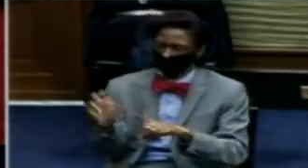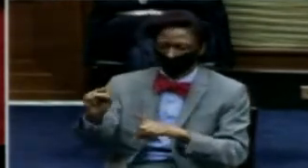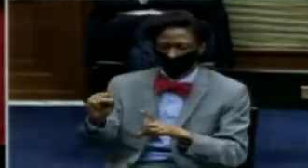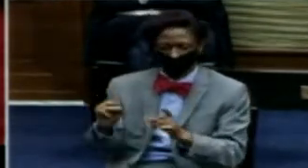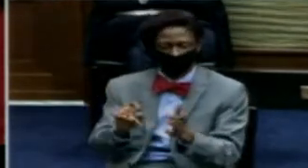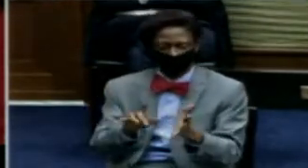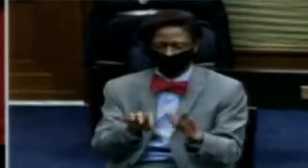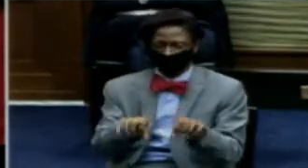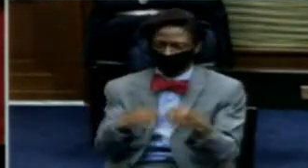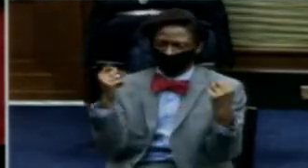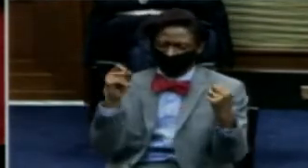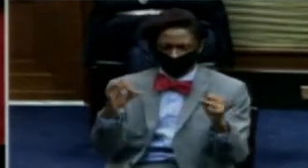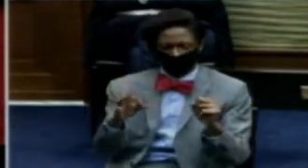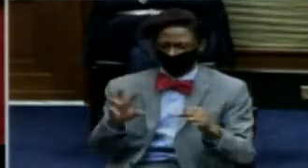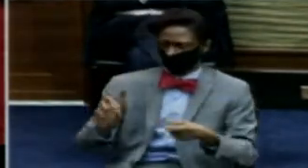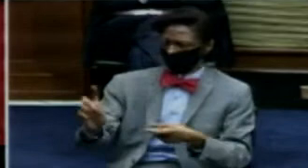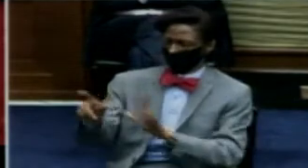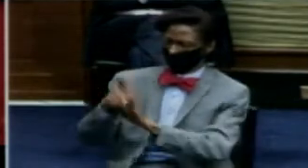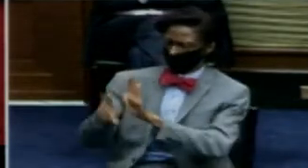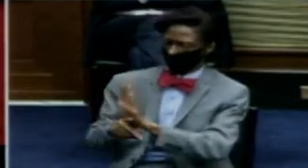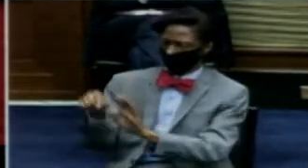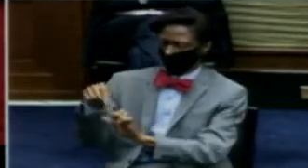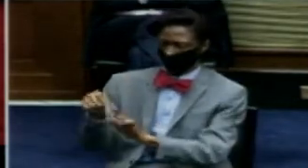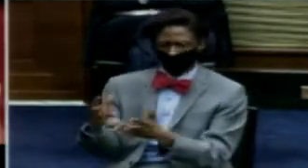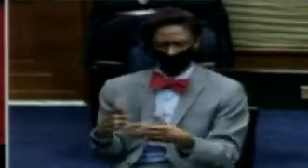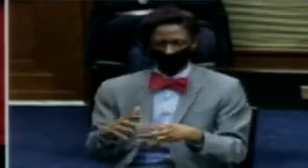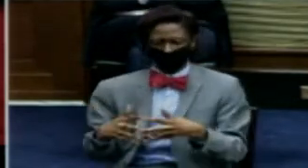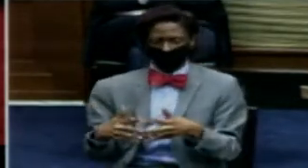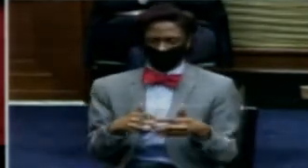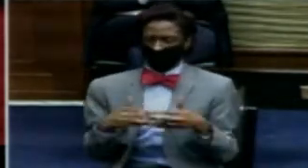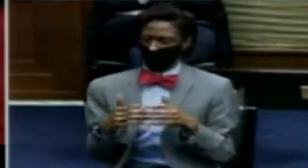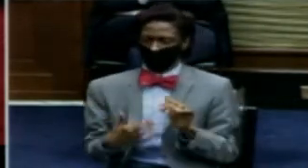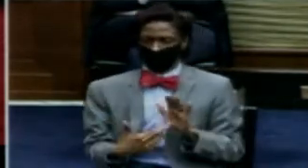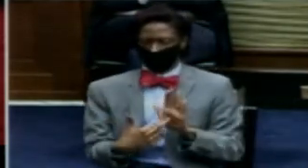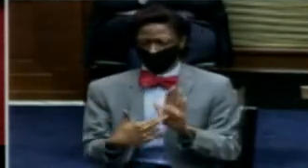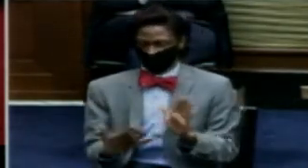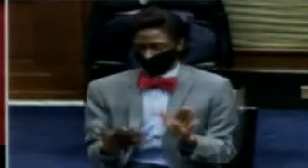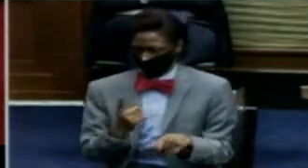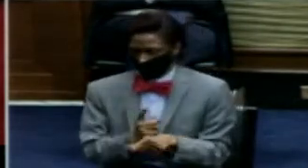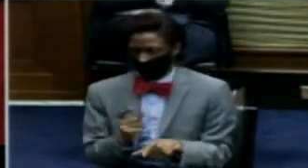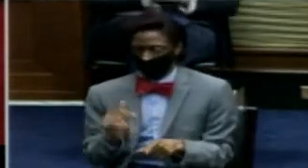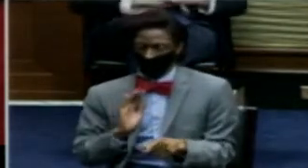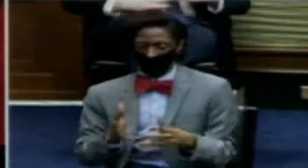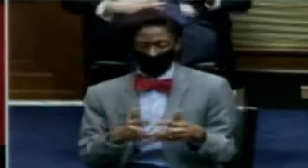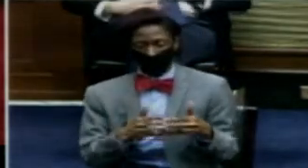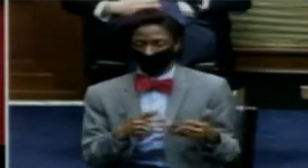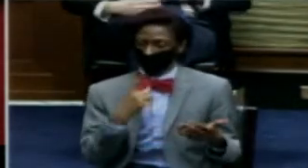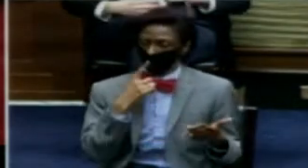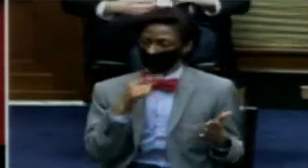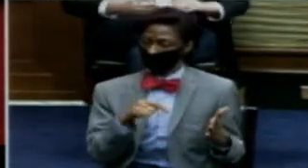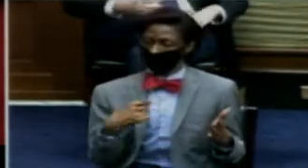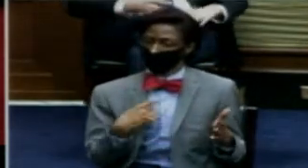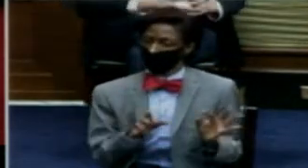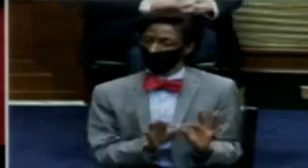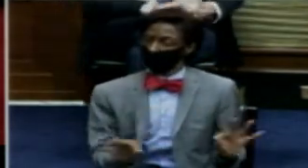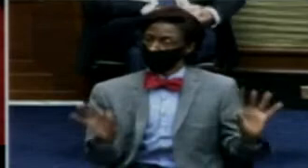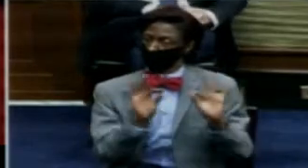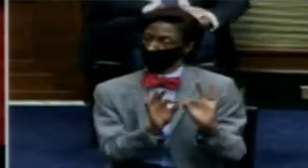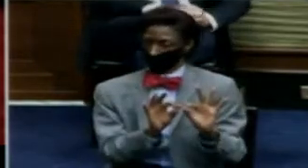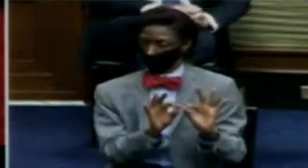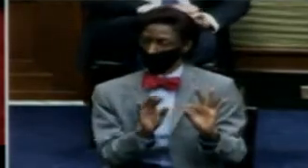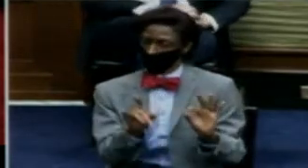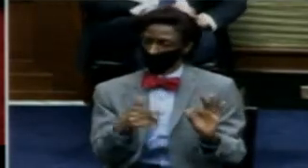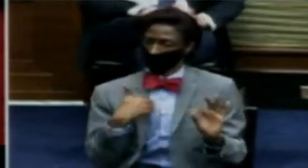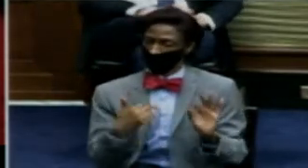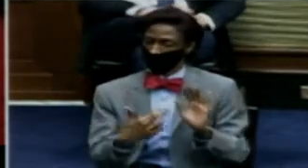of democratic principle America claims to represent, right? Our country claims to represent the importance of representation. So